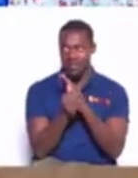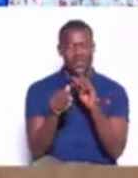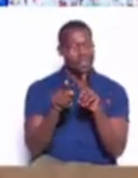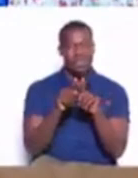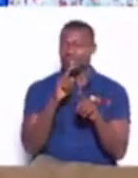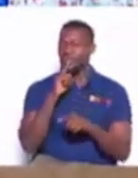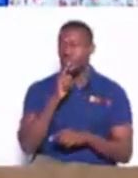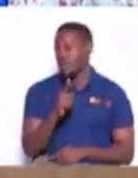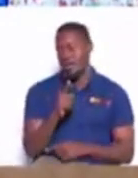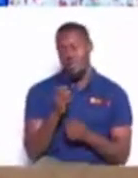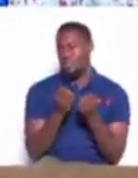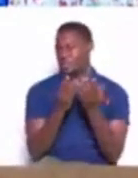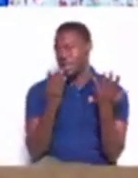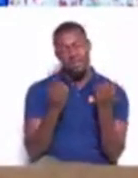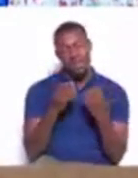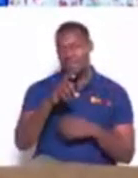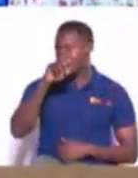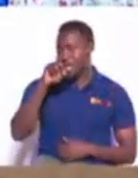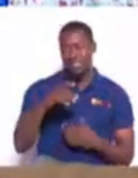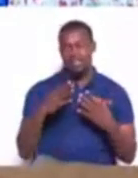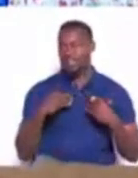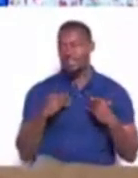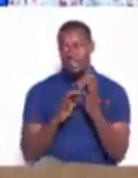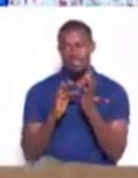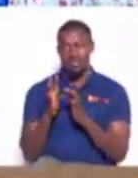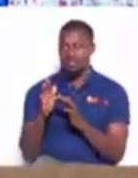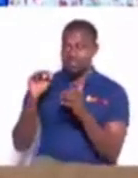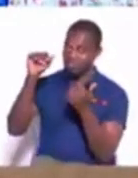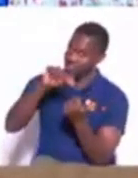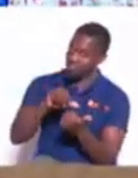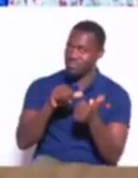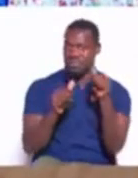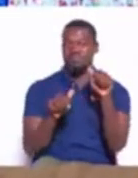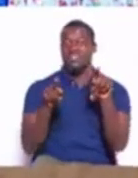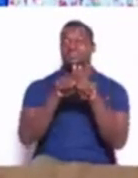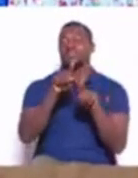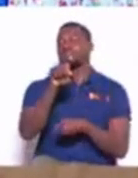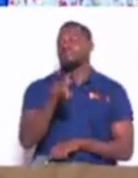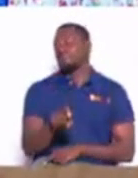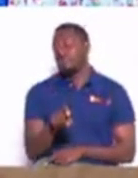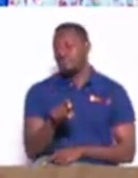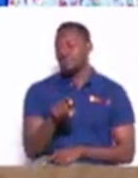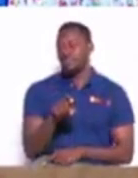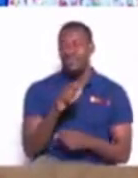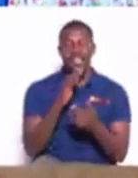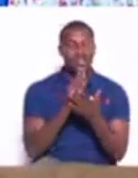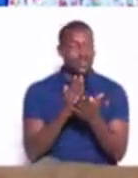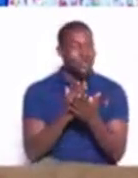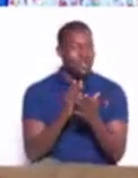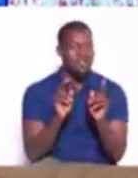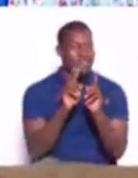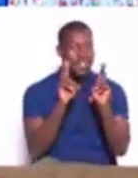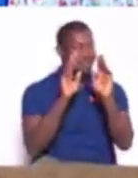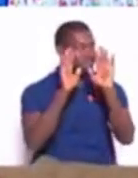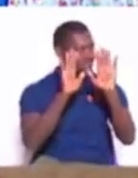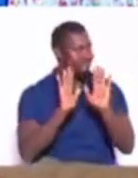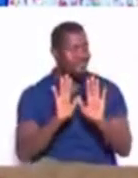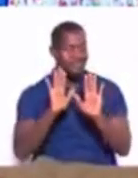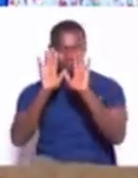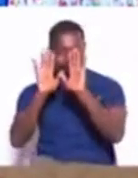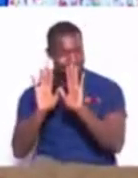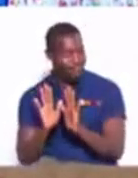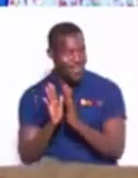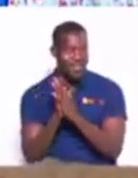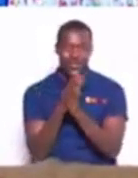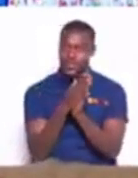will be baptized from that site. This is quite an amazing story.